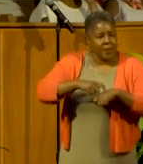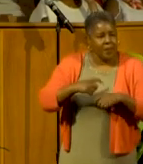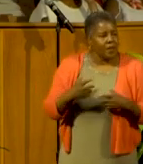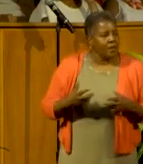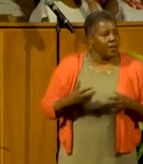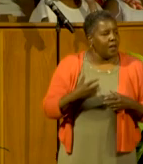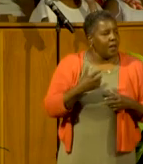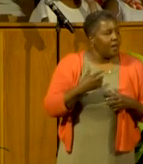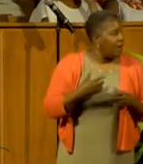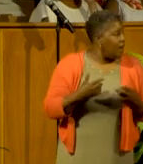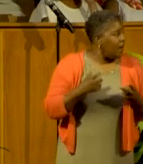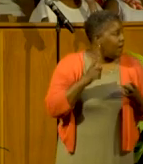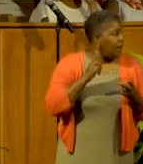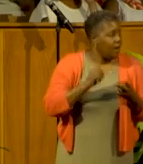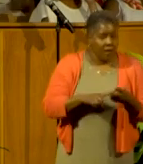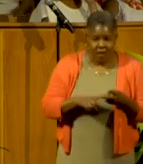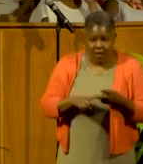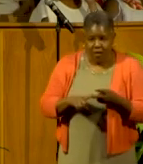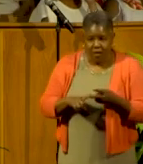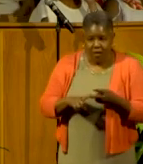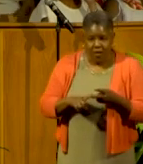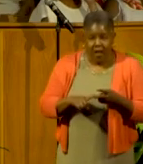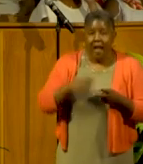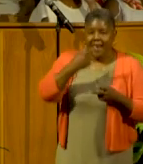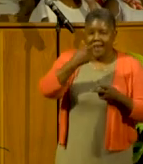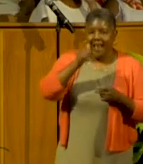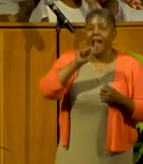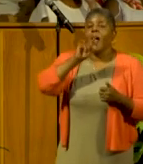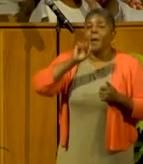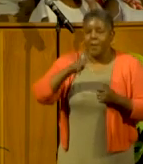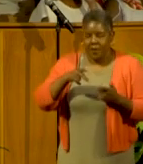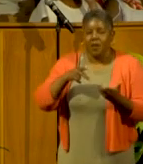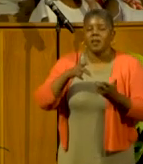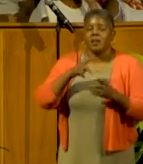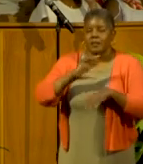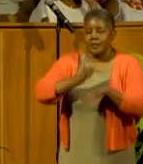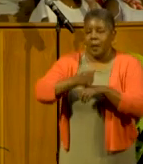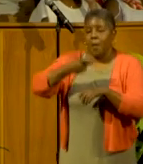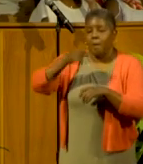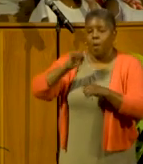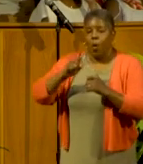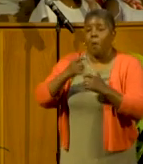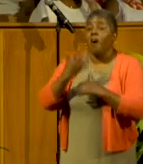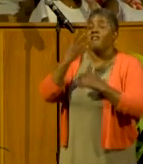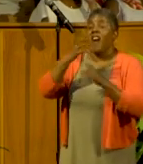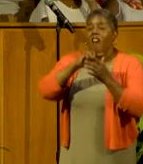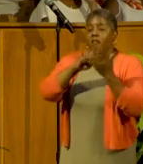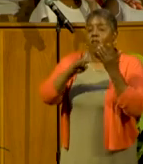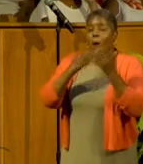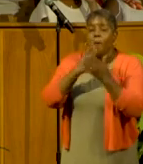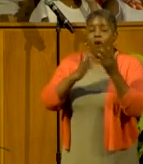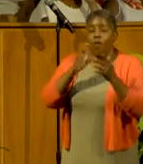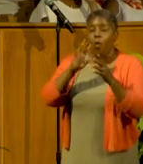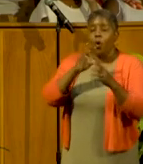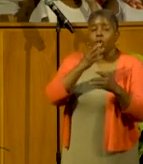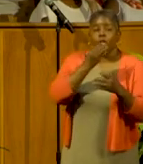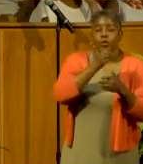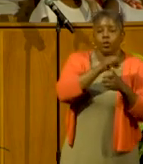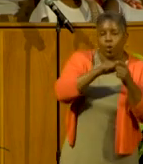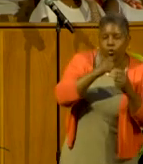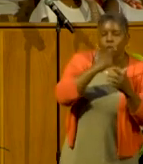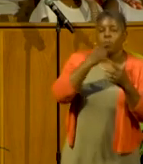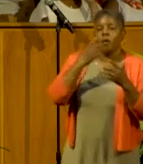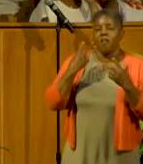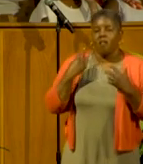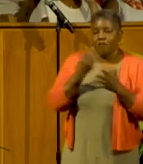Gallup initiated a poll on the 5 elements of well-being. Those elements are social, financial,